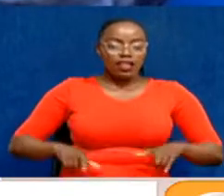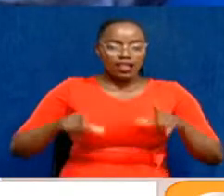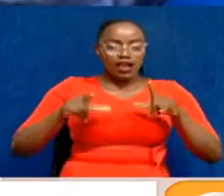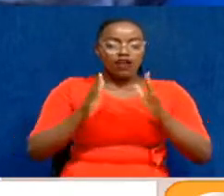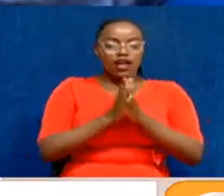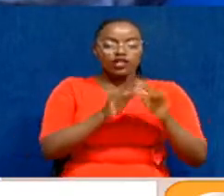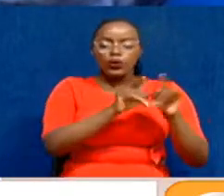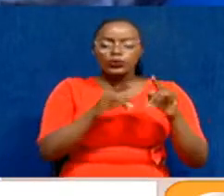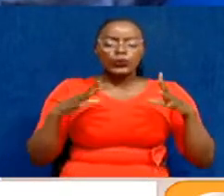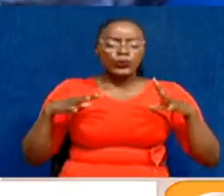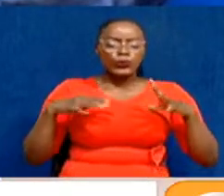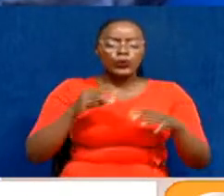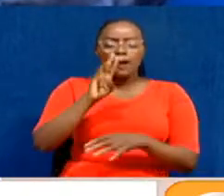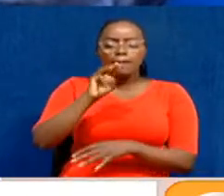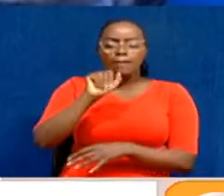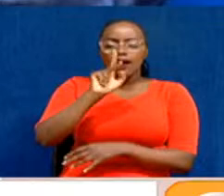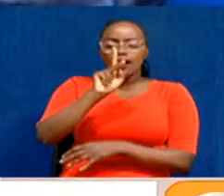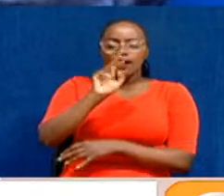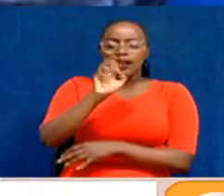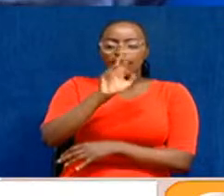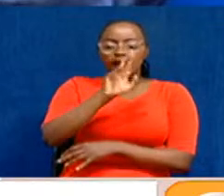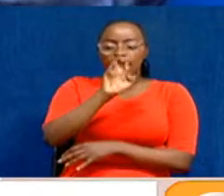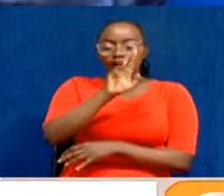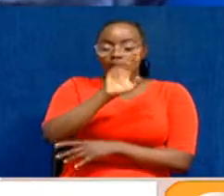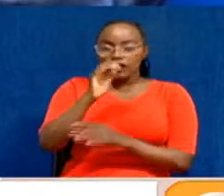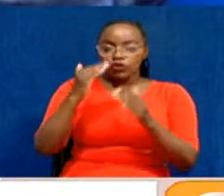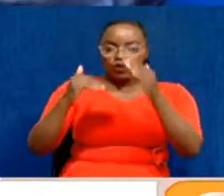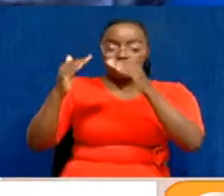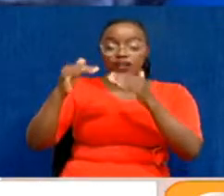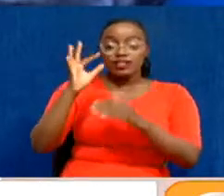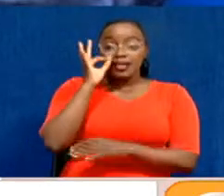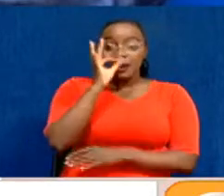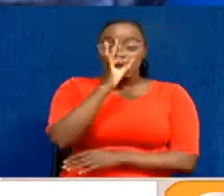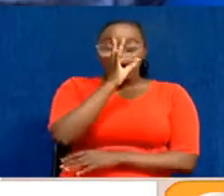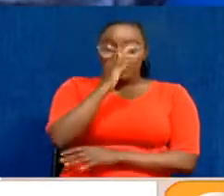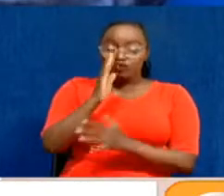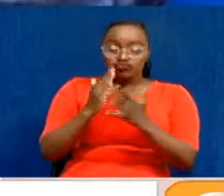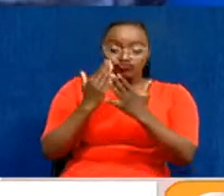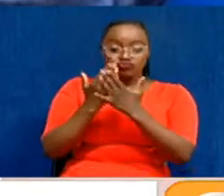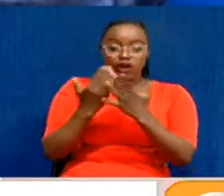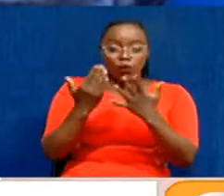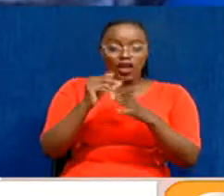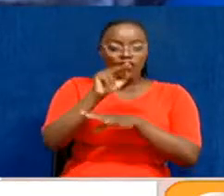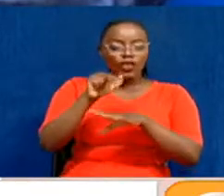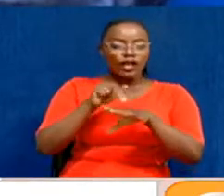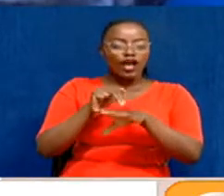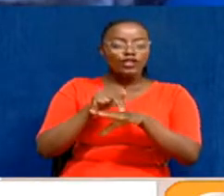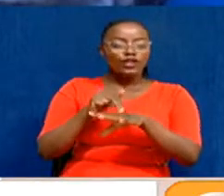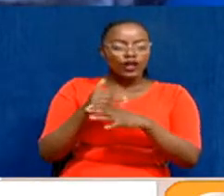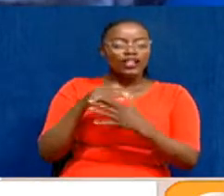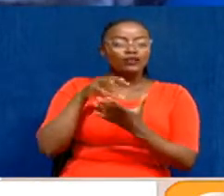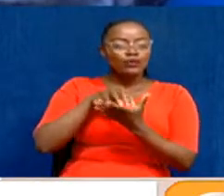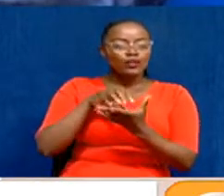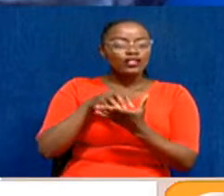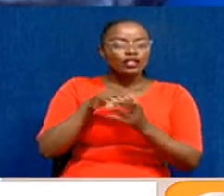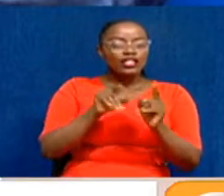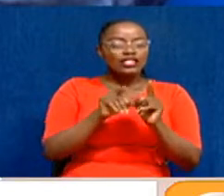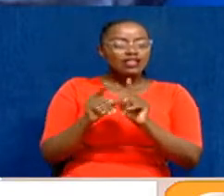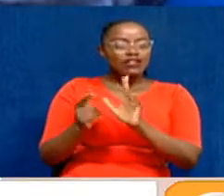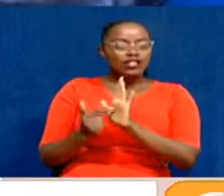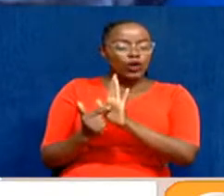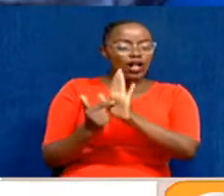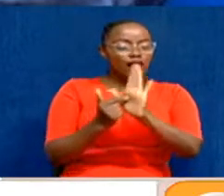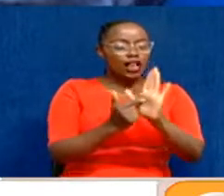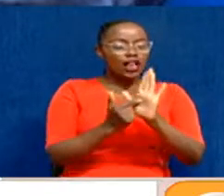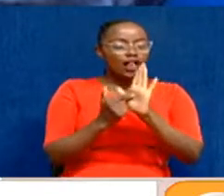then prestigious Makerere University in Uganda, Mwai Kibaki's arrival on the national stage presented itself as